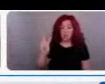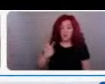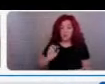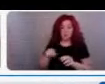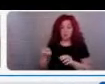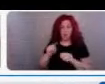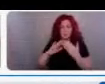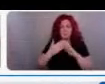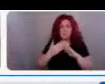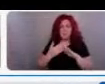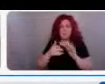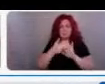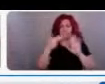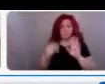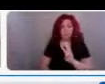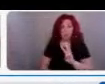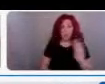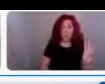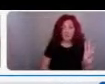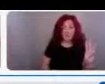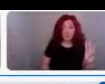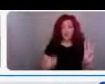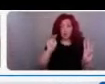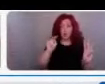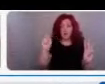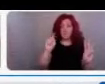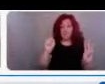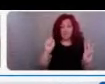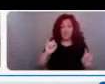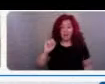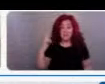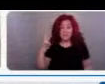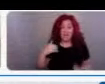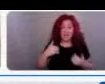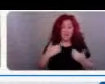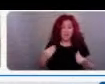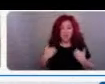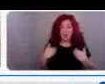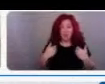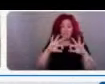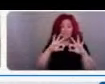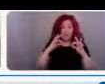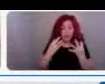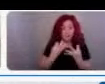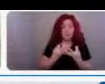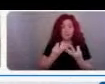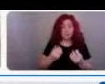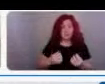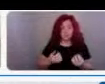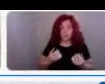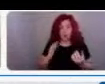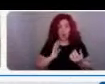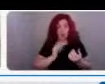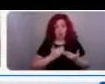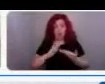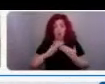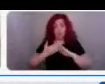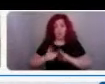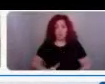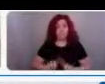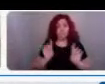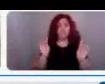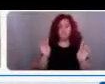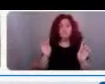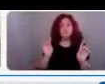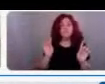cities north phoenix and i-17 are filled with young families and our communities are different and